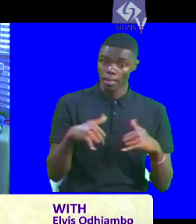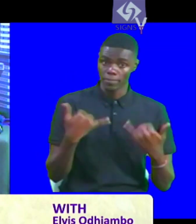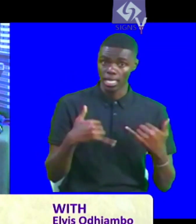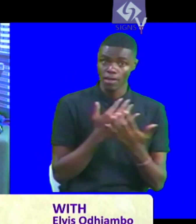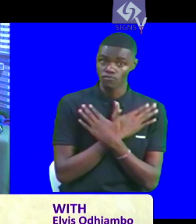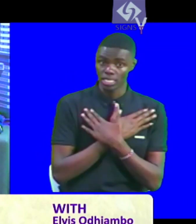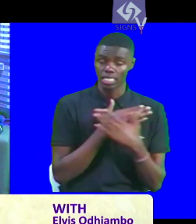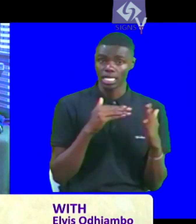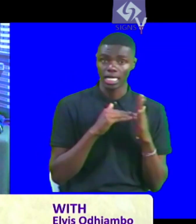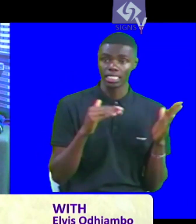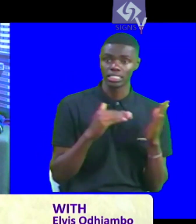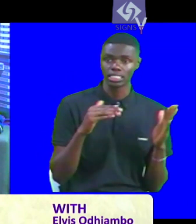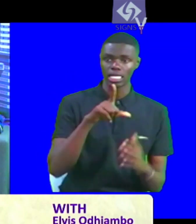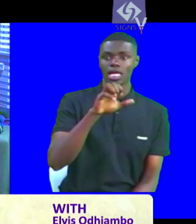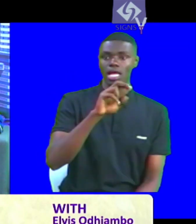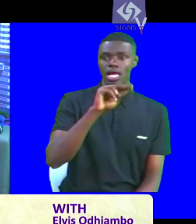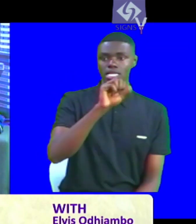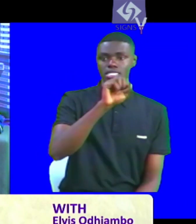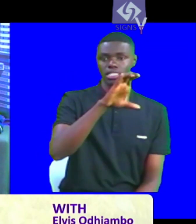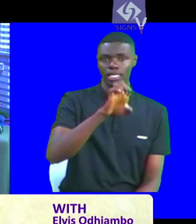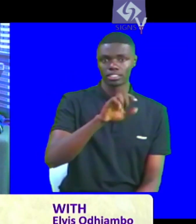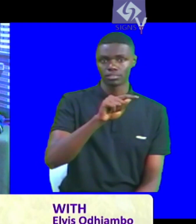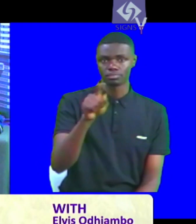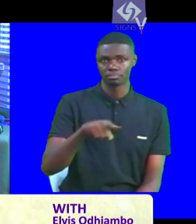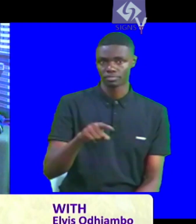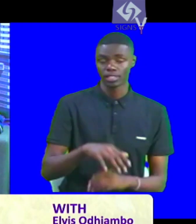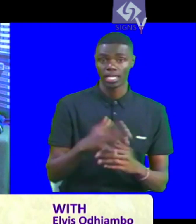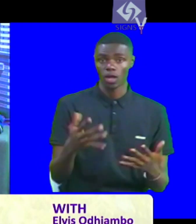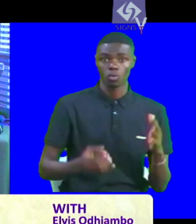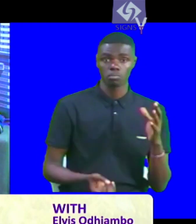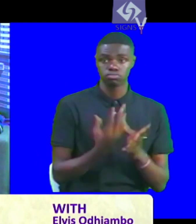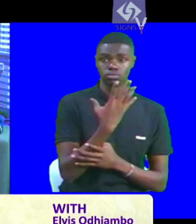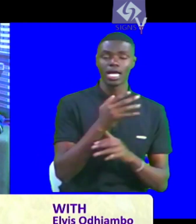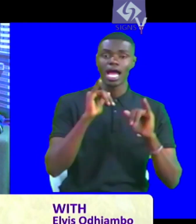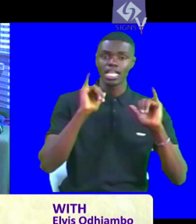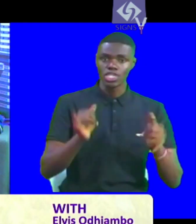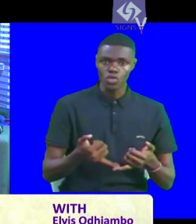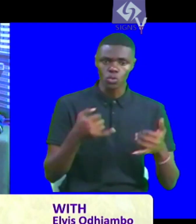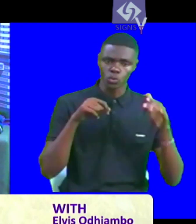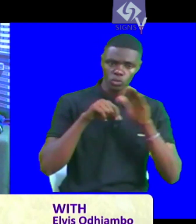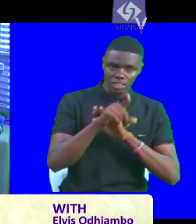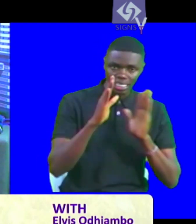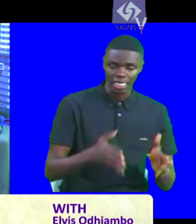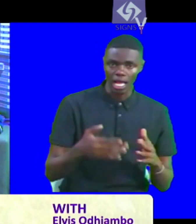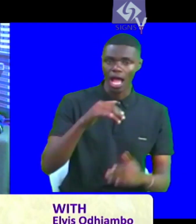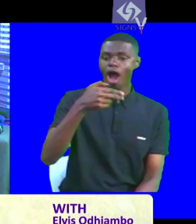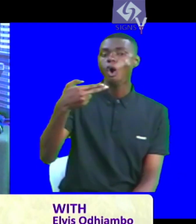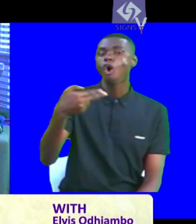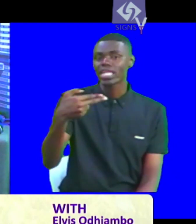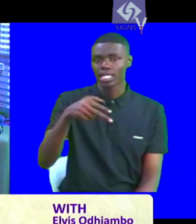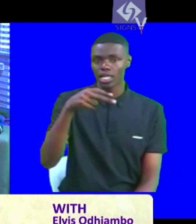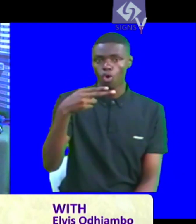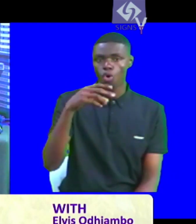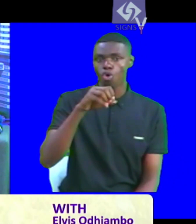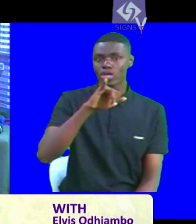speak, actually, they are playing friendly against Lens, and they have unveiled their new striker, that is Rasmus Højlund. Na nataka